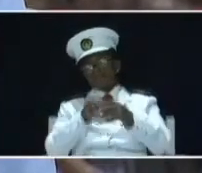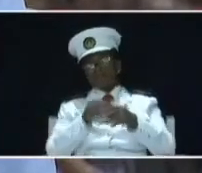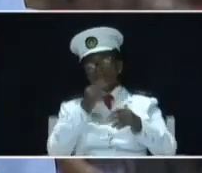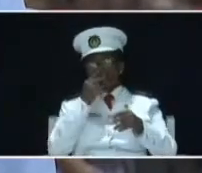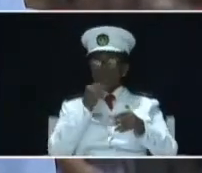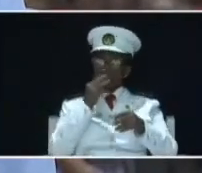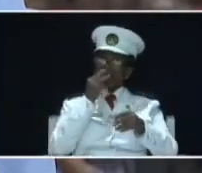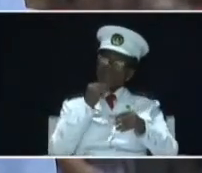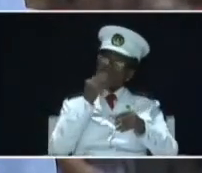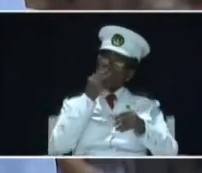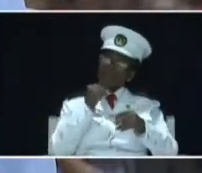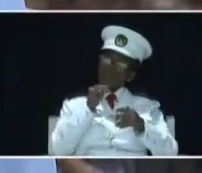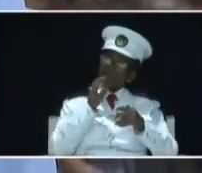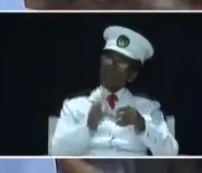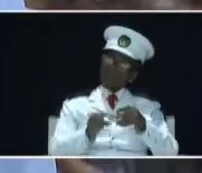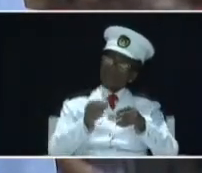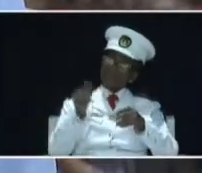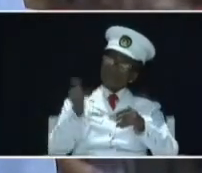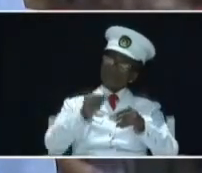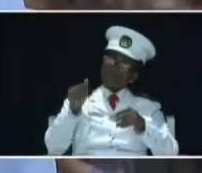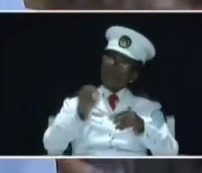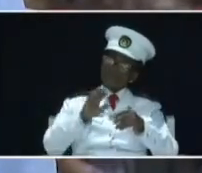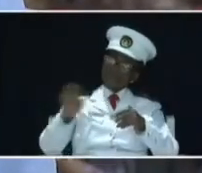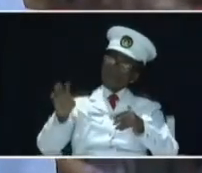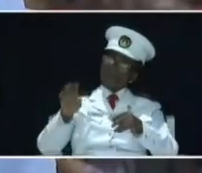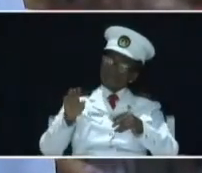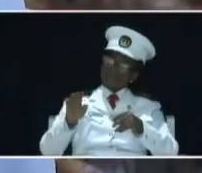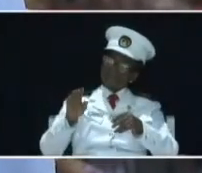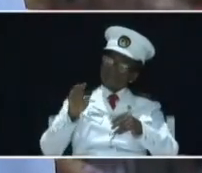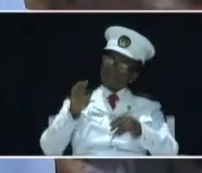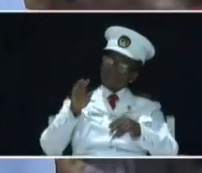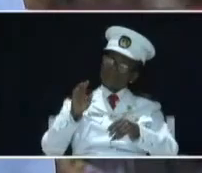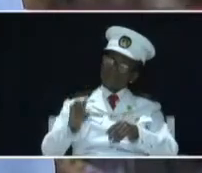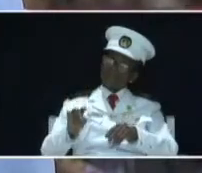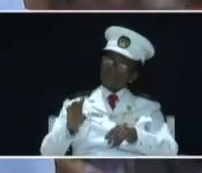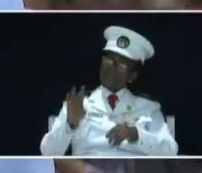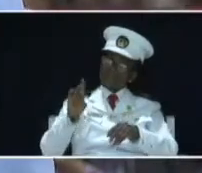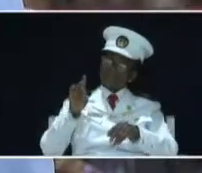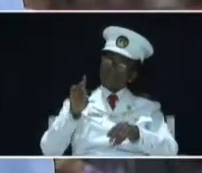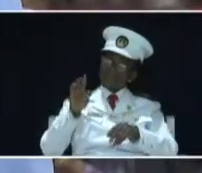10, verse 38, Hebrews chapter 10, verse 38, he said,